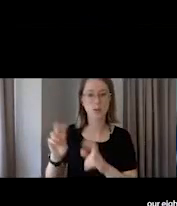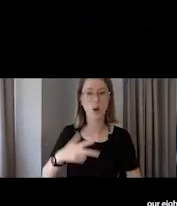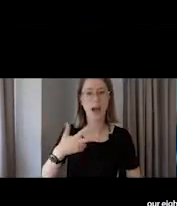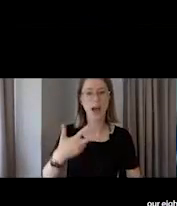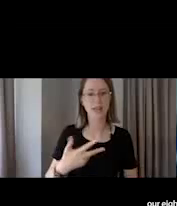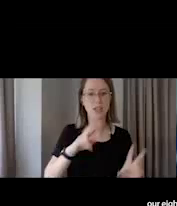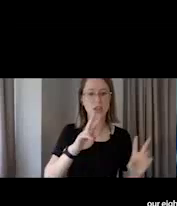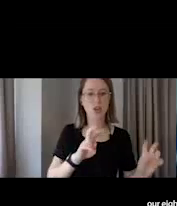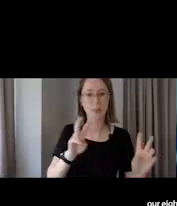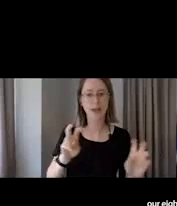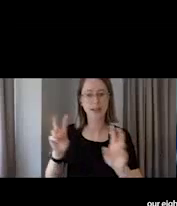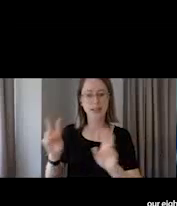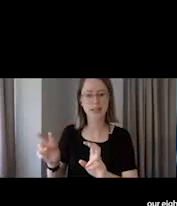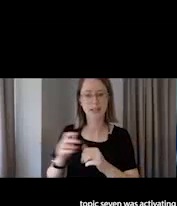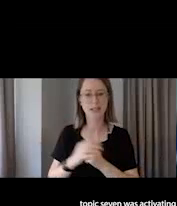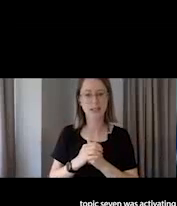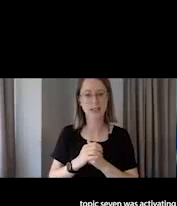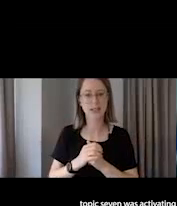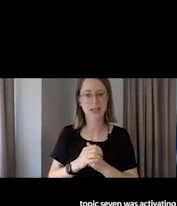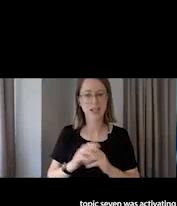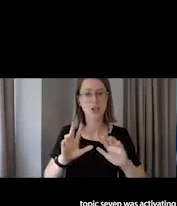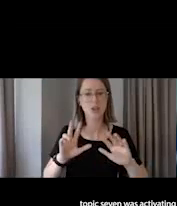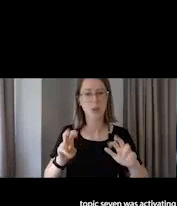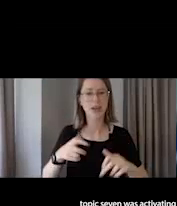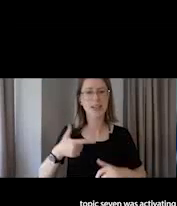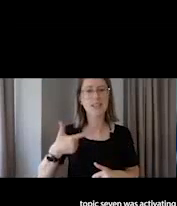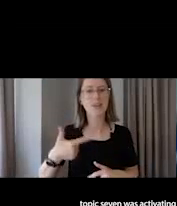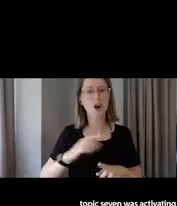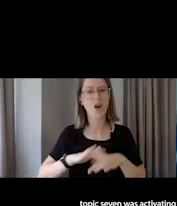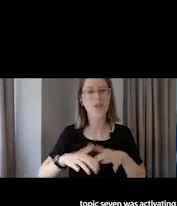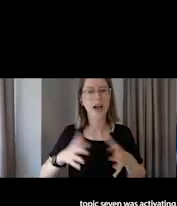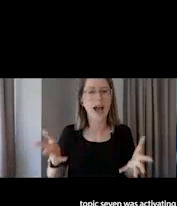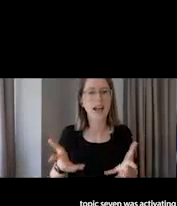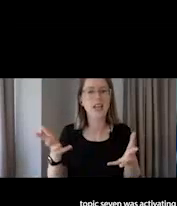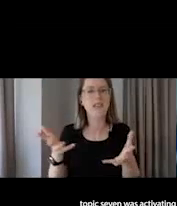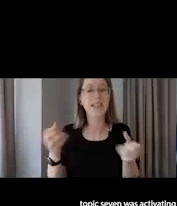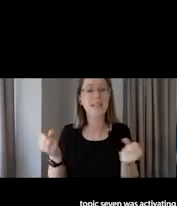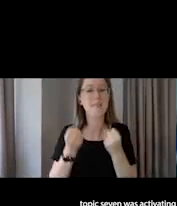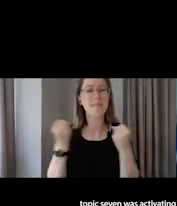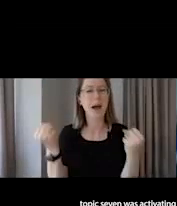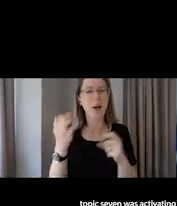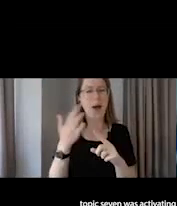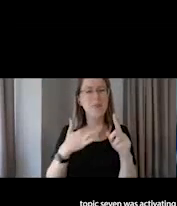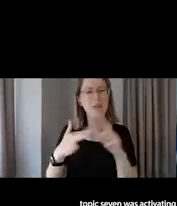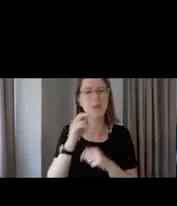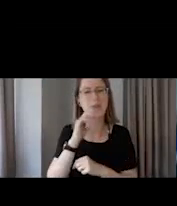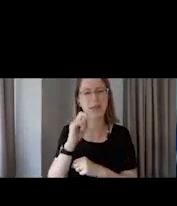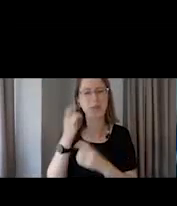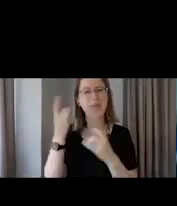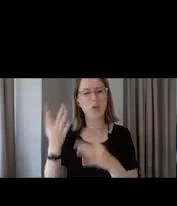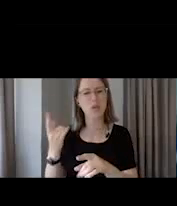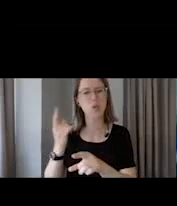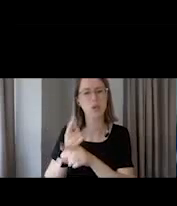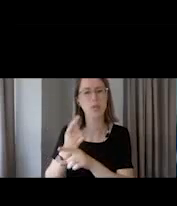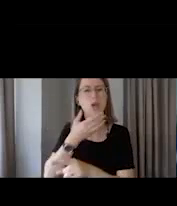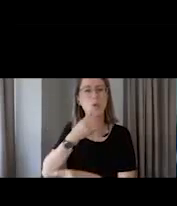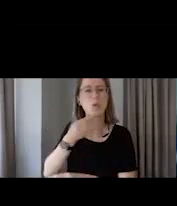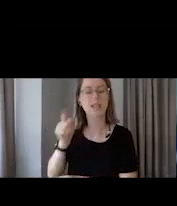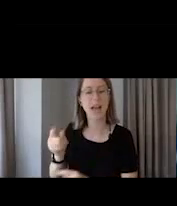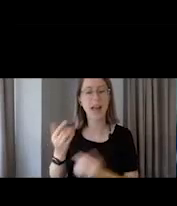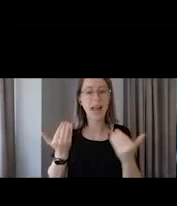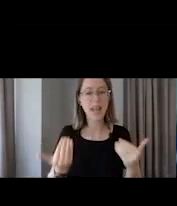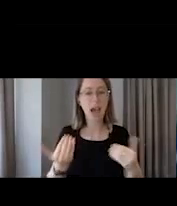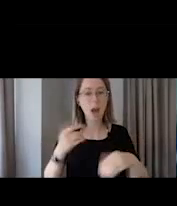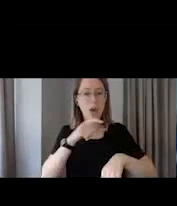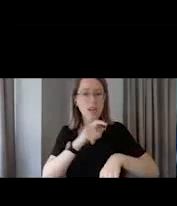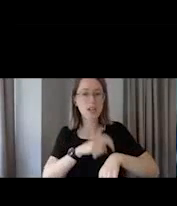there. The topic 7 was activating the power of social media, and we kind of already speaking to it. Now it's time